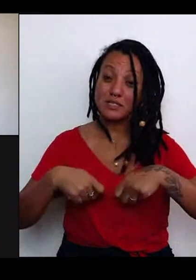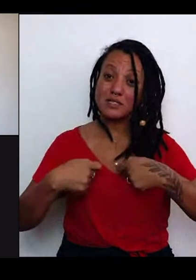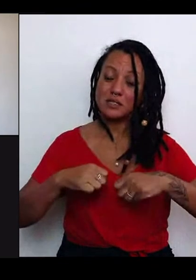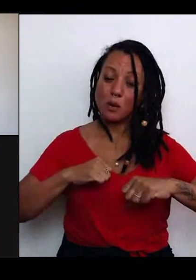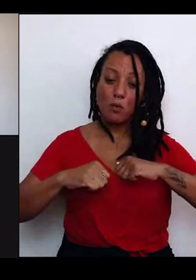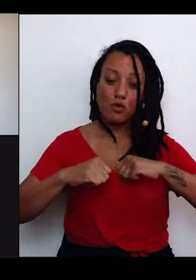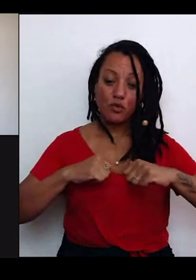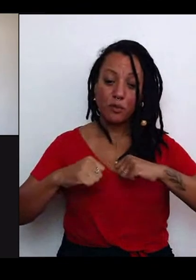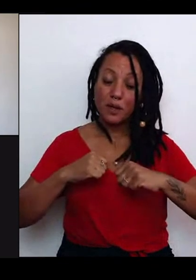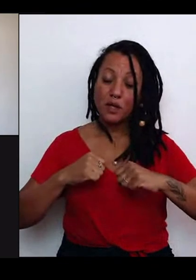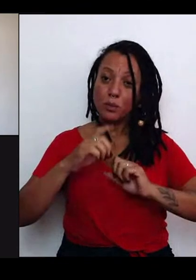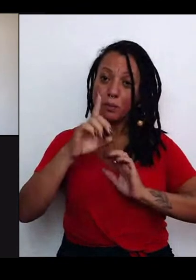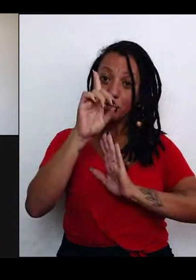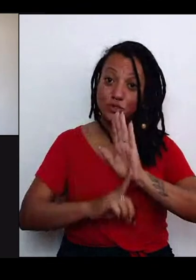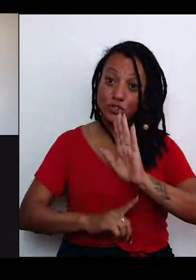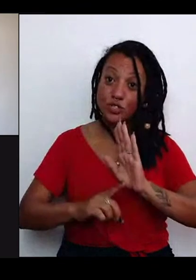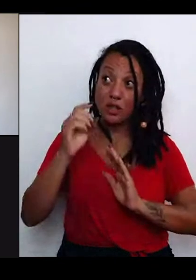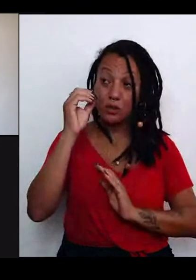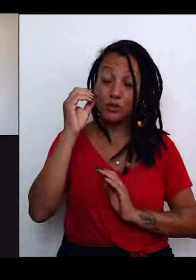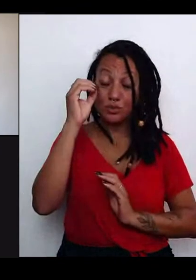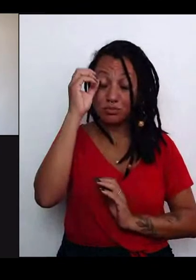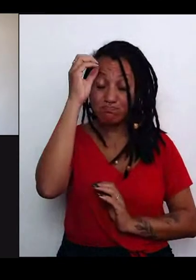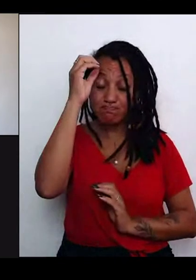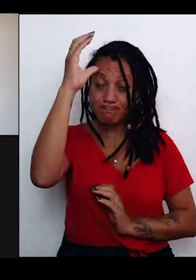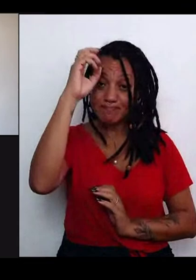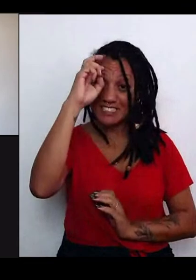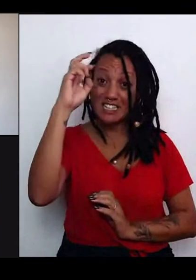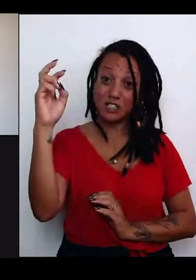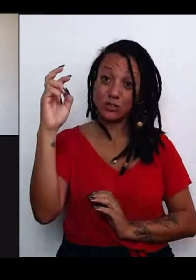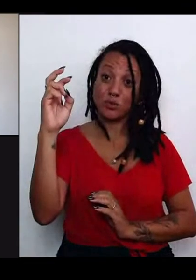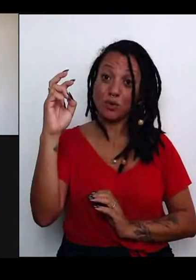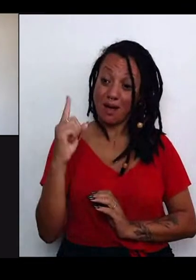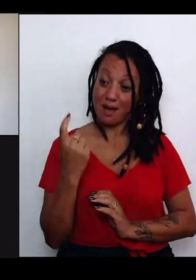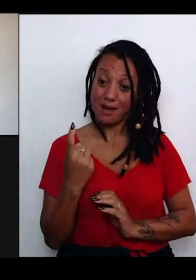intellectualize equally choose examples